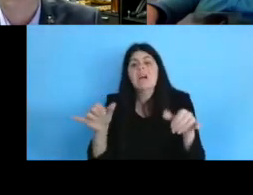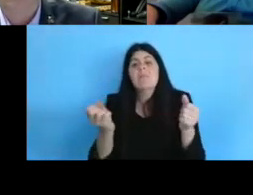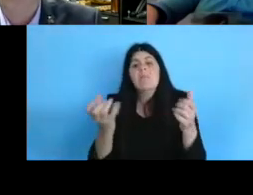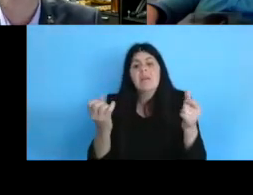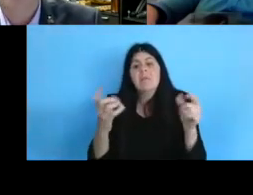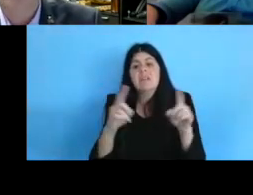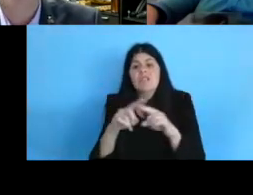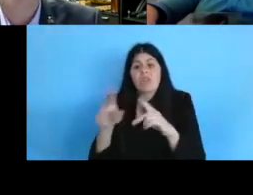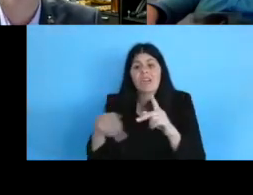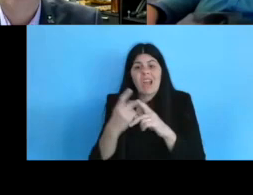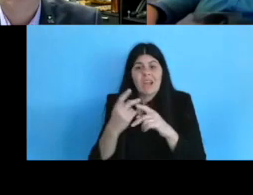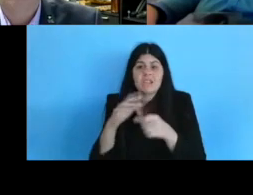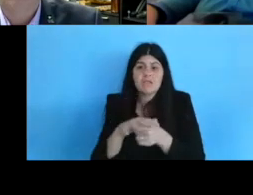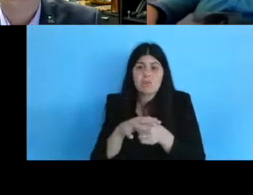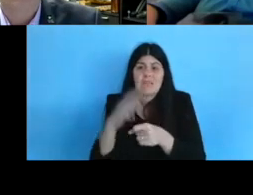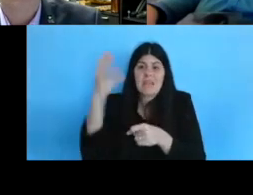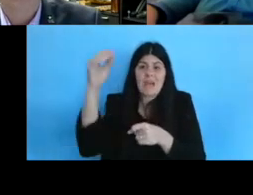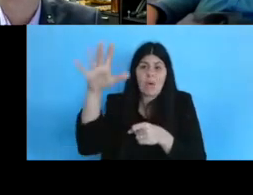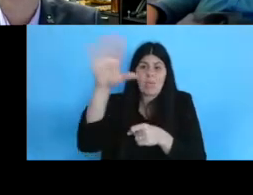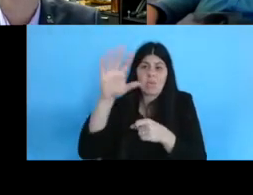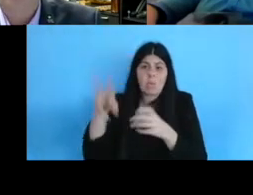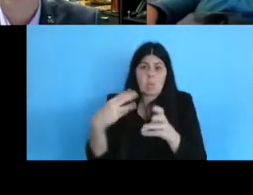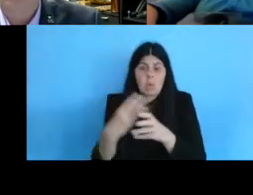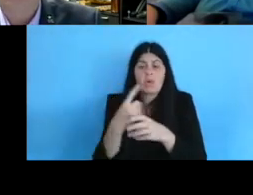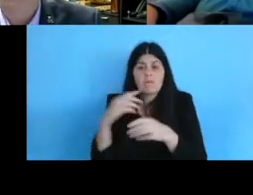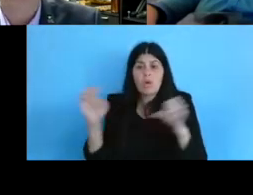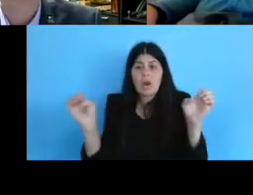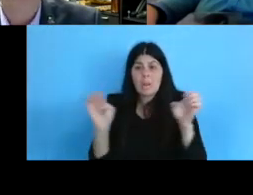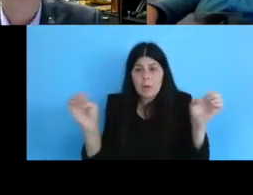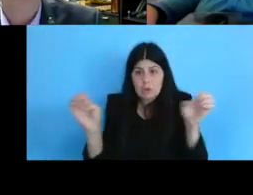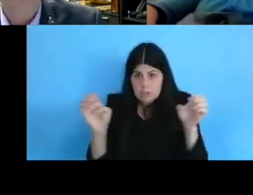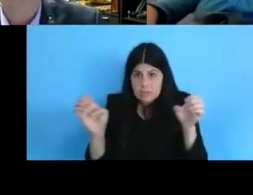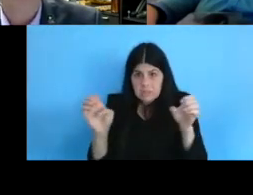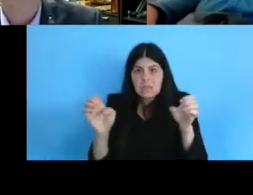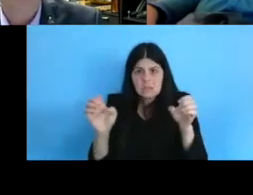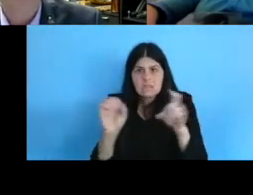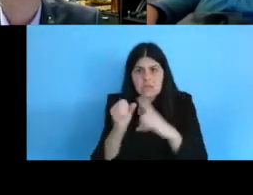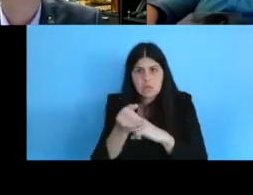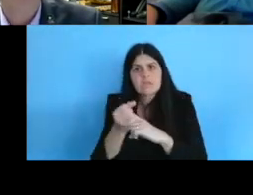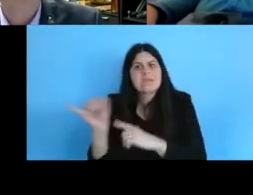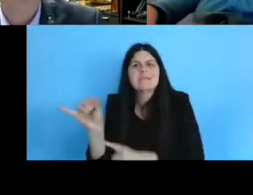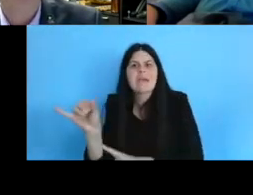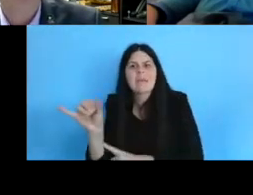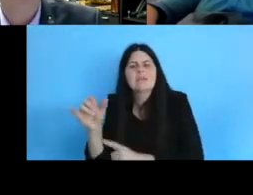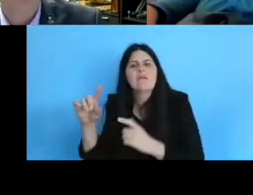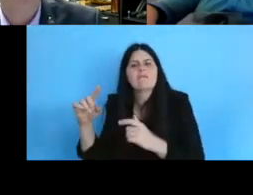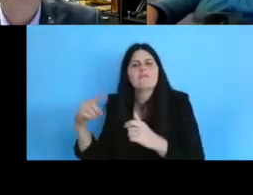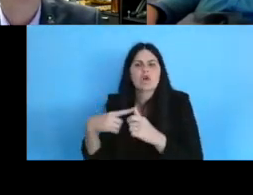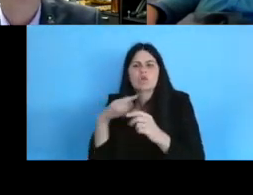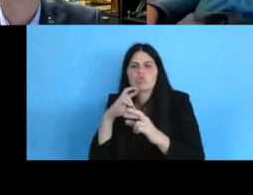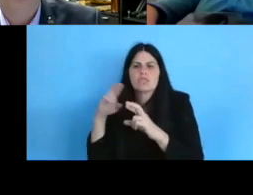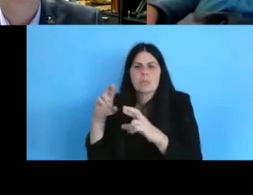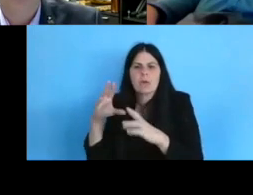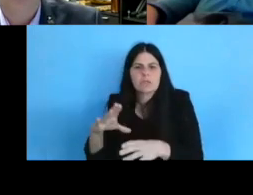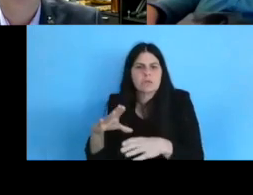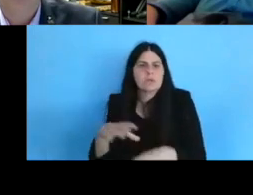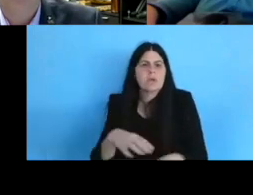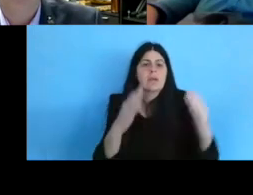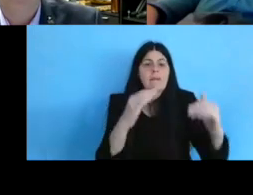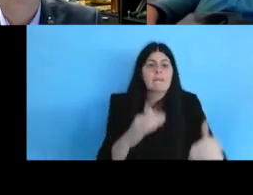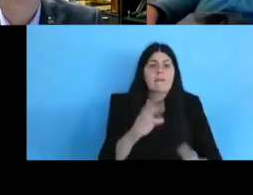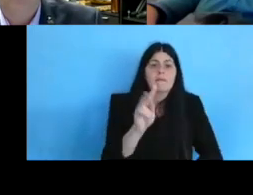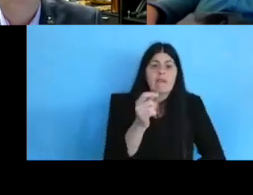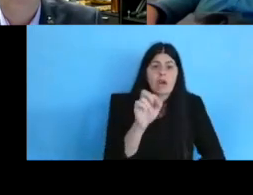there in emergency situations that first responders may have, right? Veterans and people with PTS are prone to